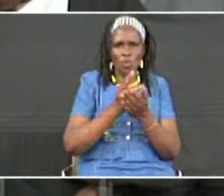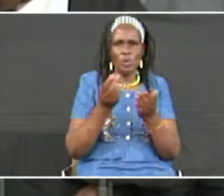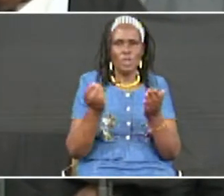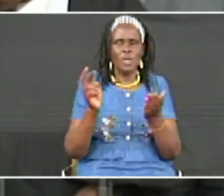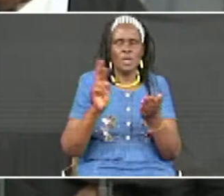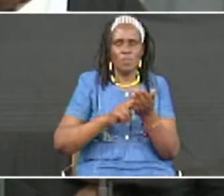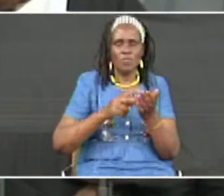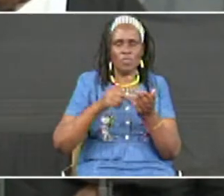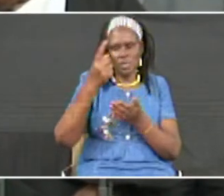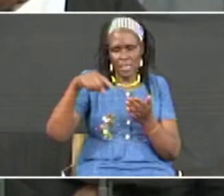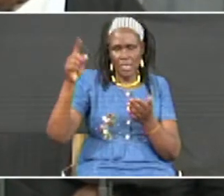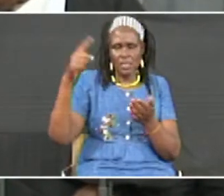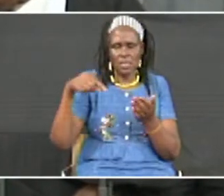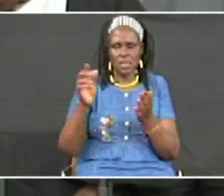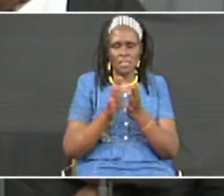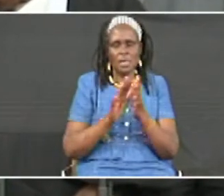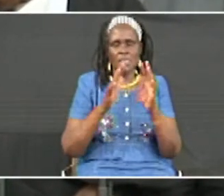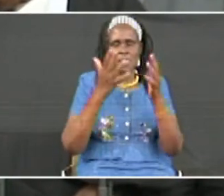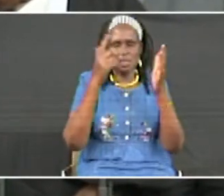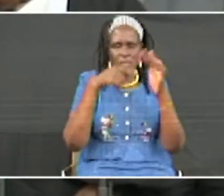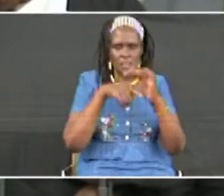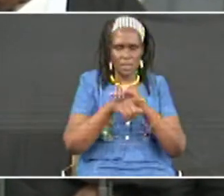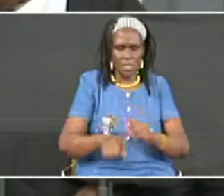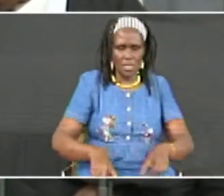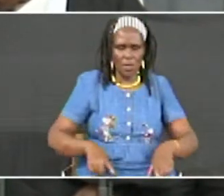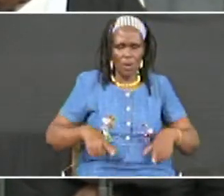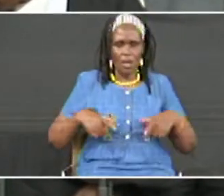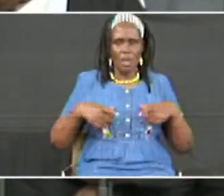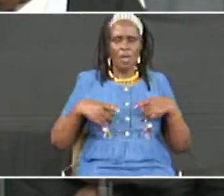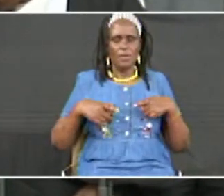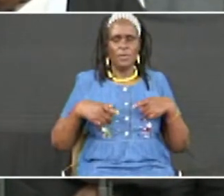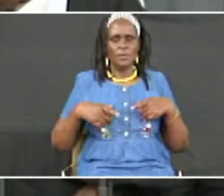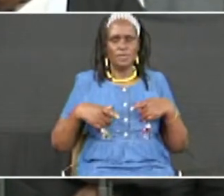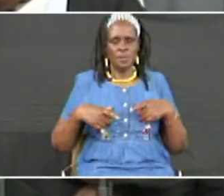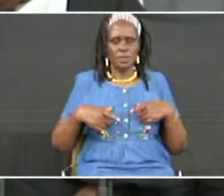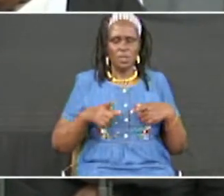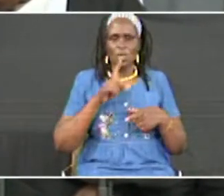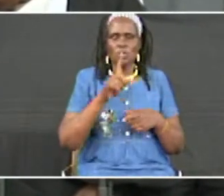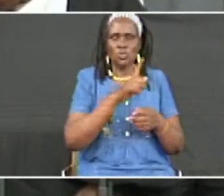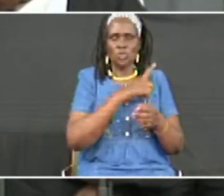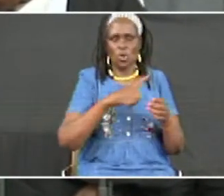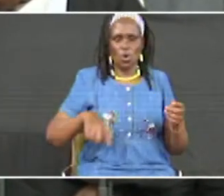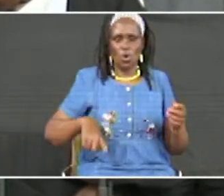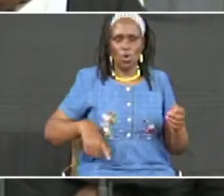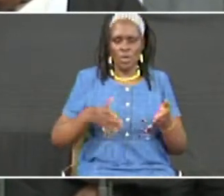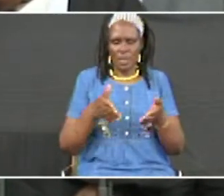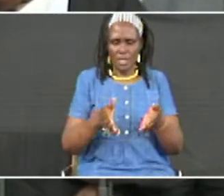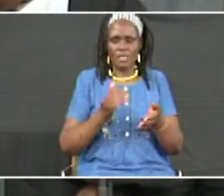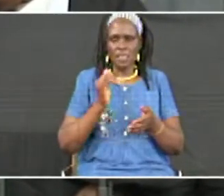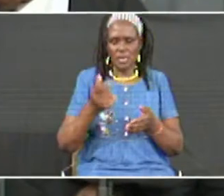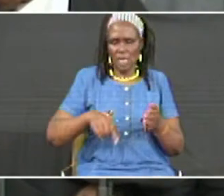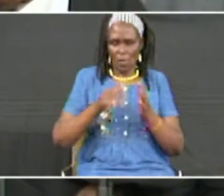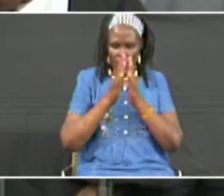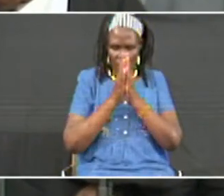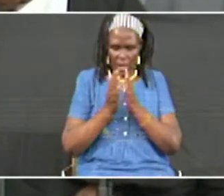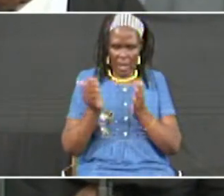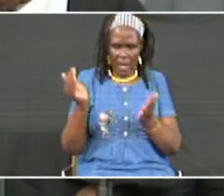radiance in our lives. And so, Lord, that is our prayer again as we